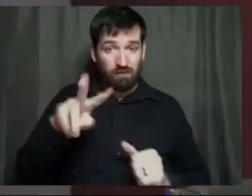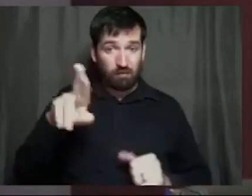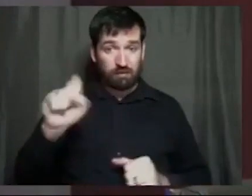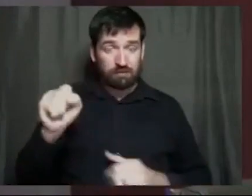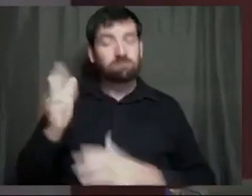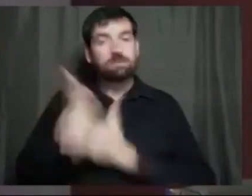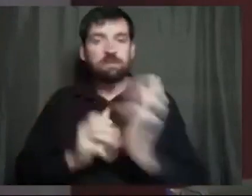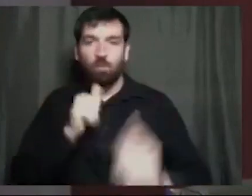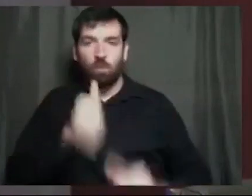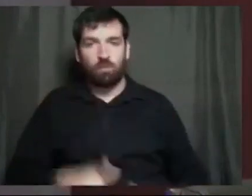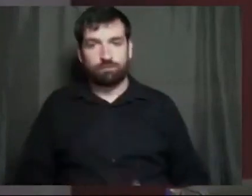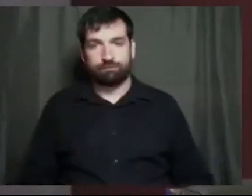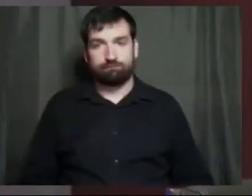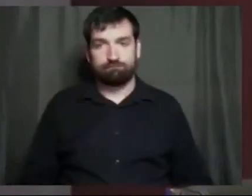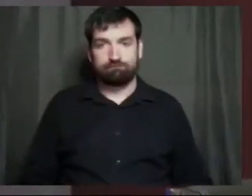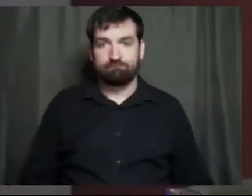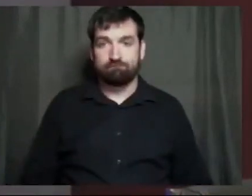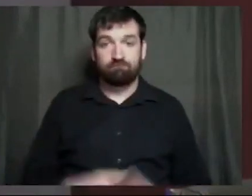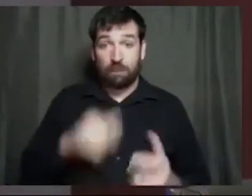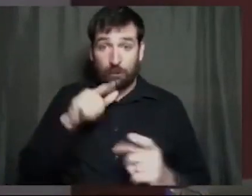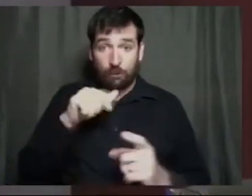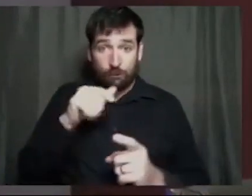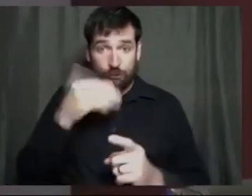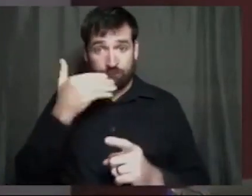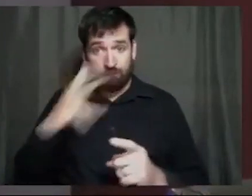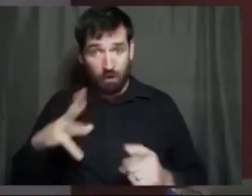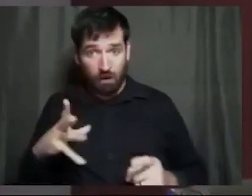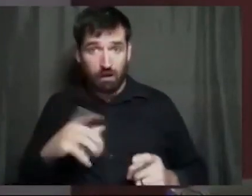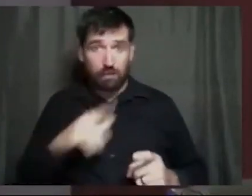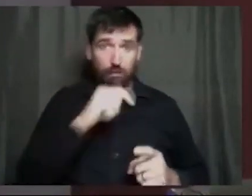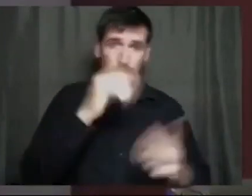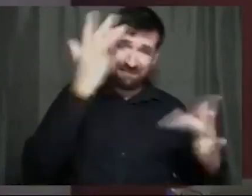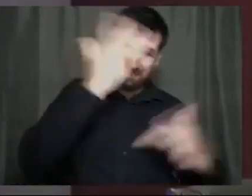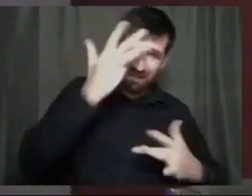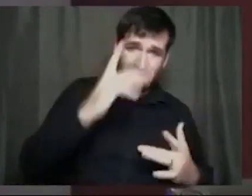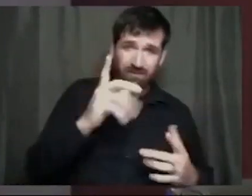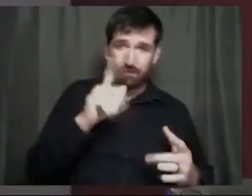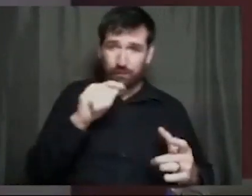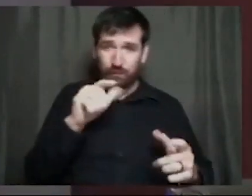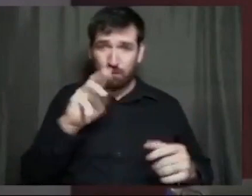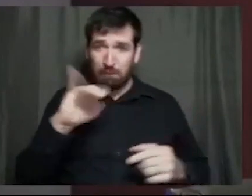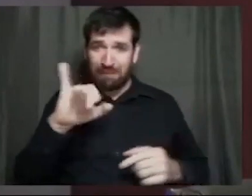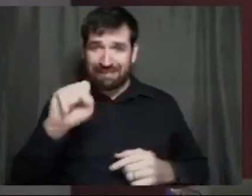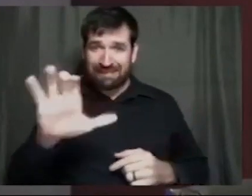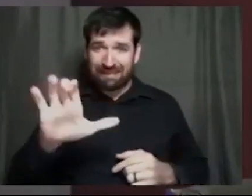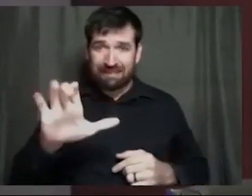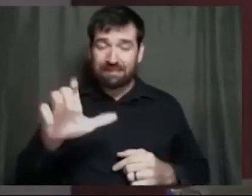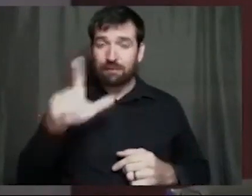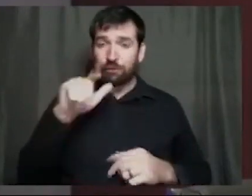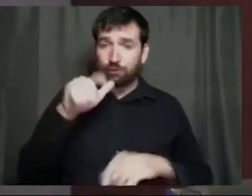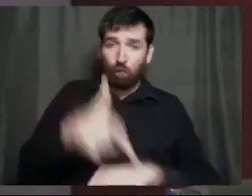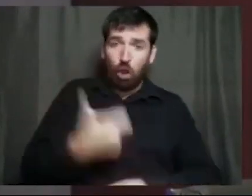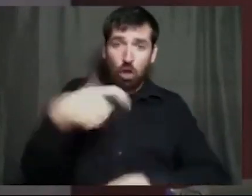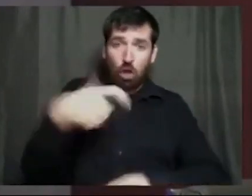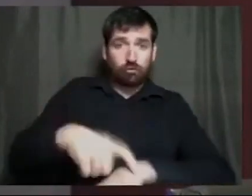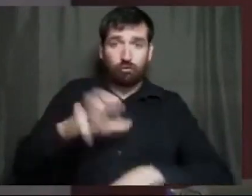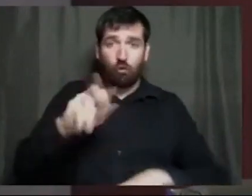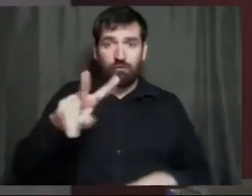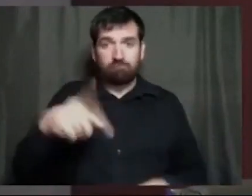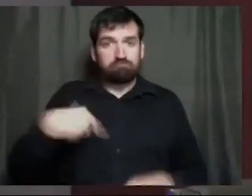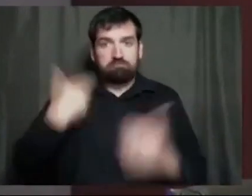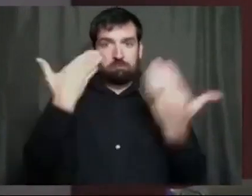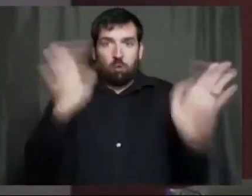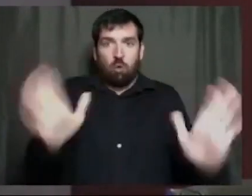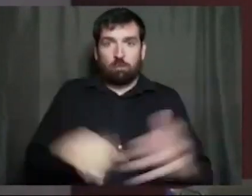know necessarily who that's going to be, who gets very sick, who develops MIS-C, who develops long-term COVID. This is what we also know.